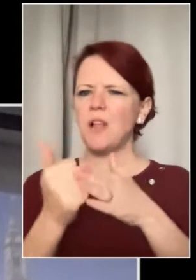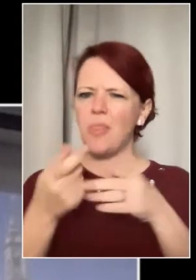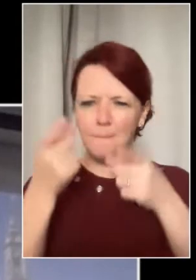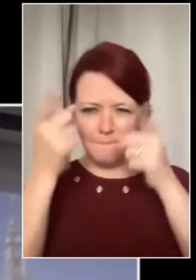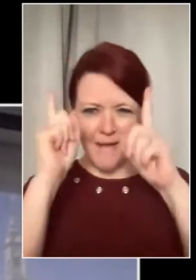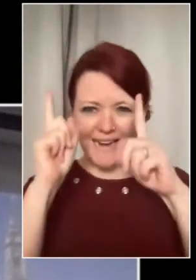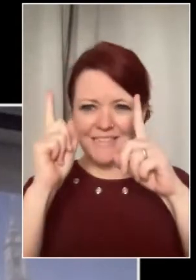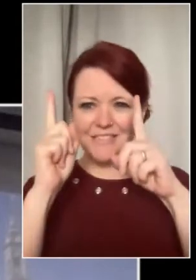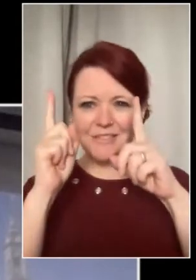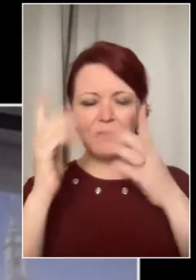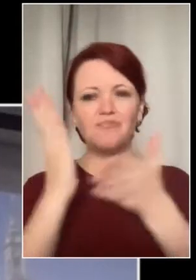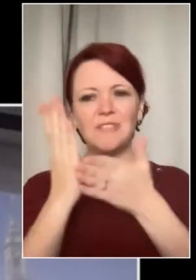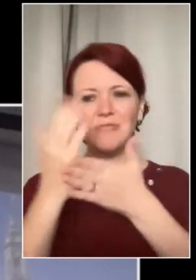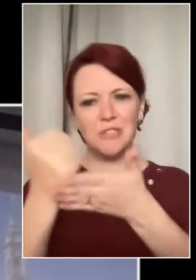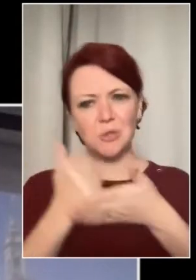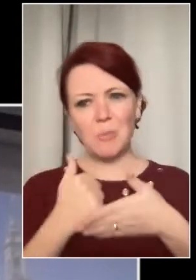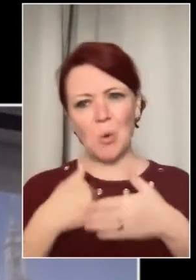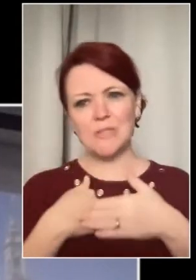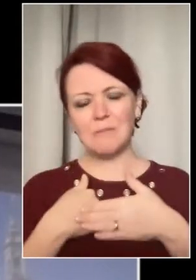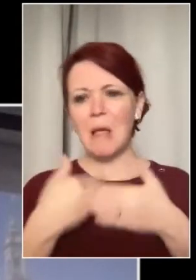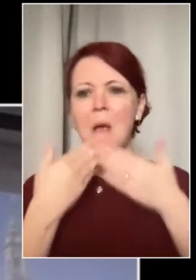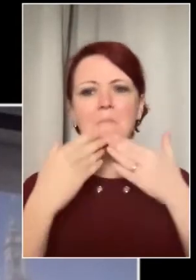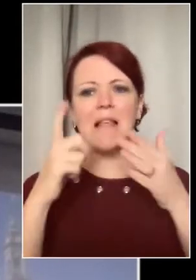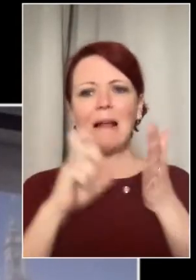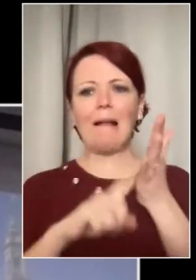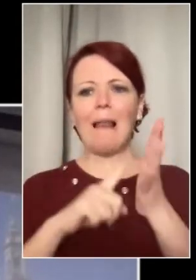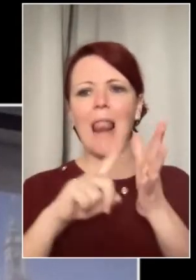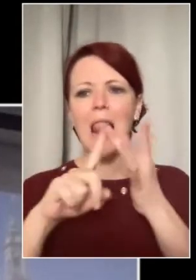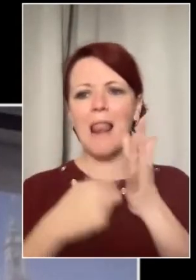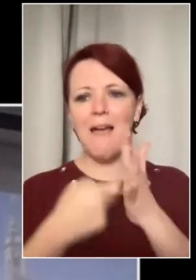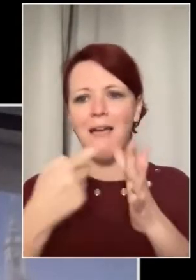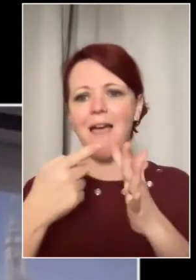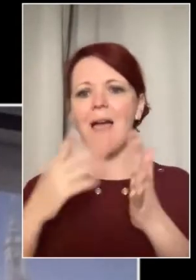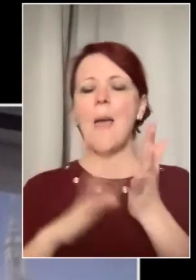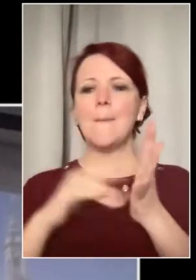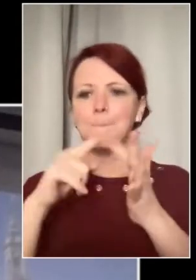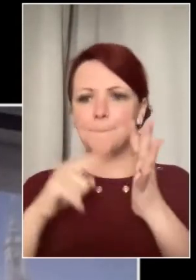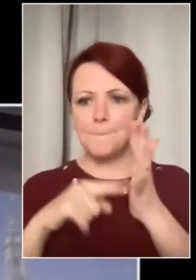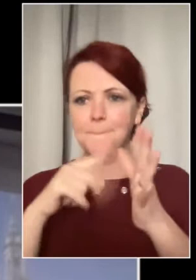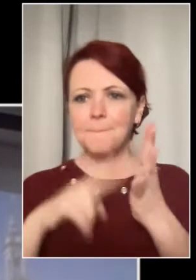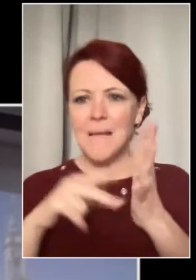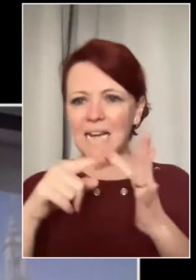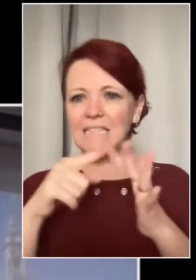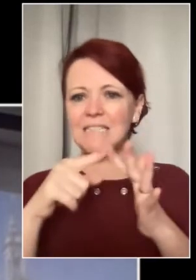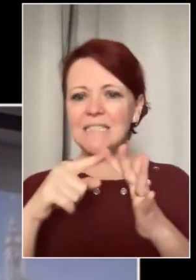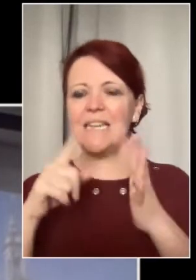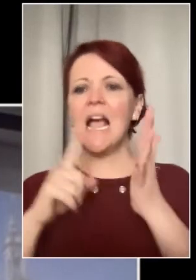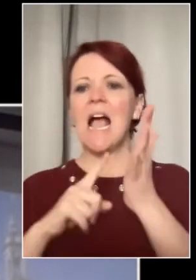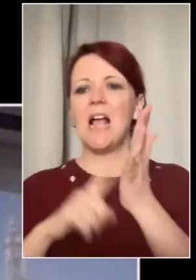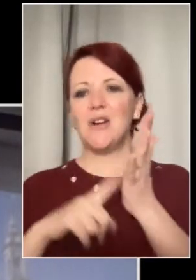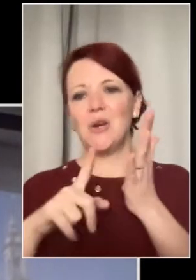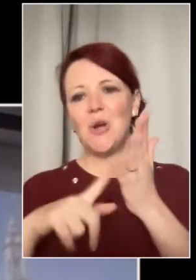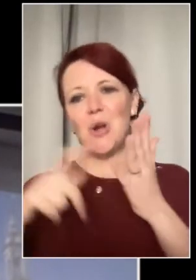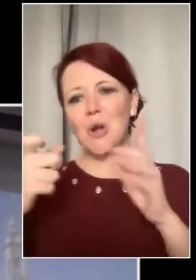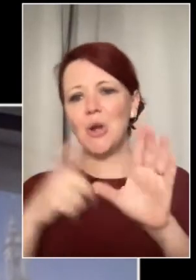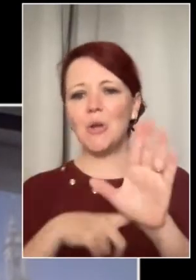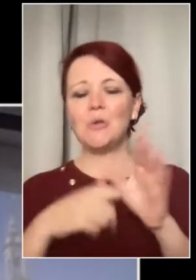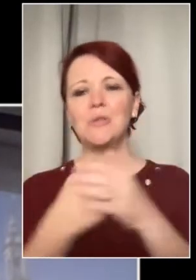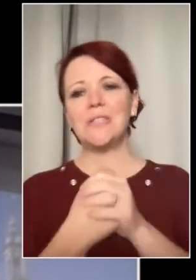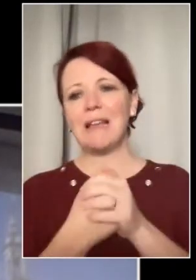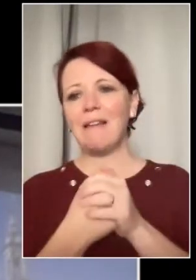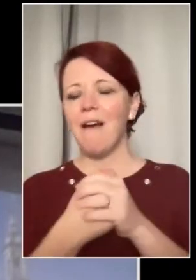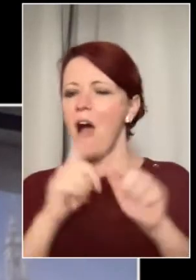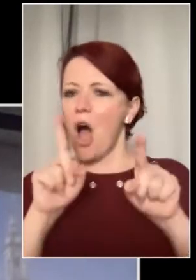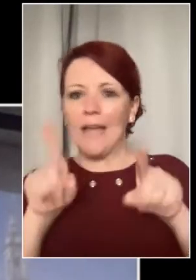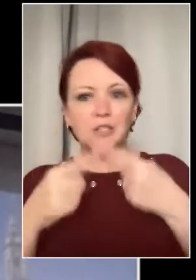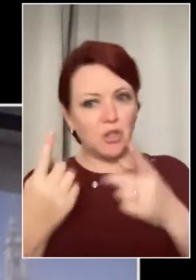if I can just quickly say thank you to, like, Claire Duffield, Melanie Edwards, and Lucy Darbin, especially. Like, I wouldn't have been able to get through